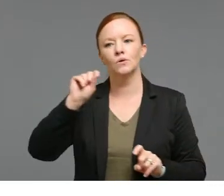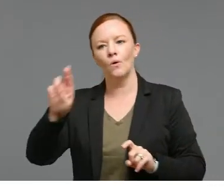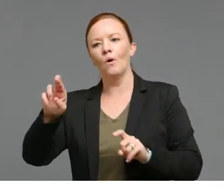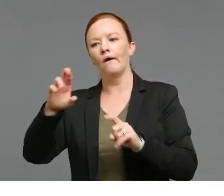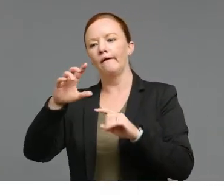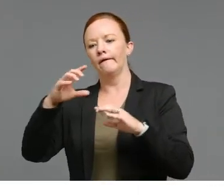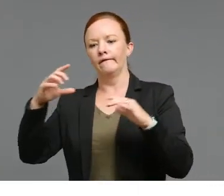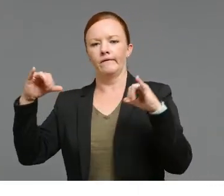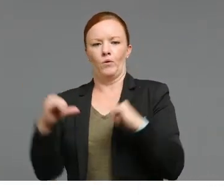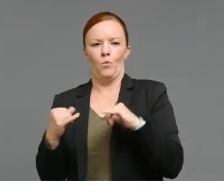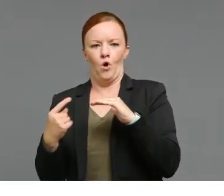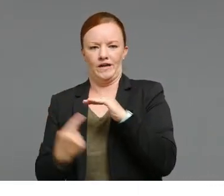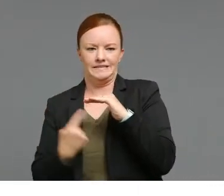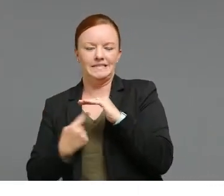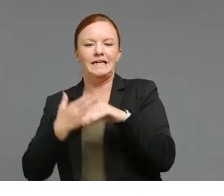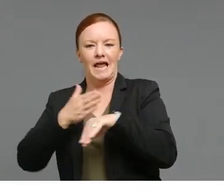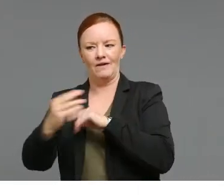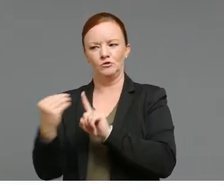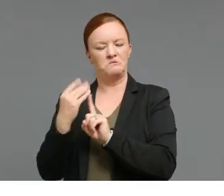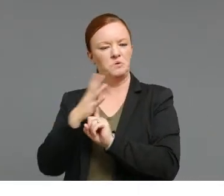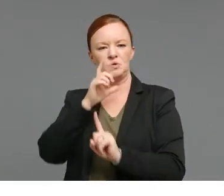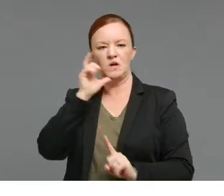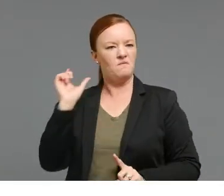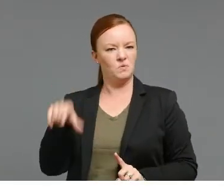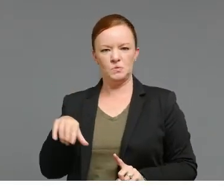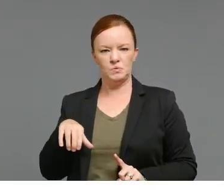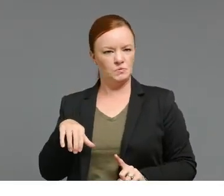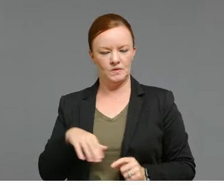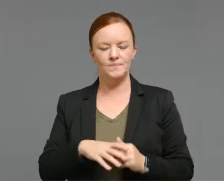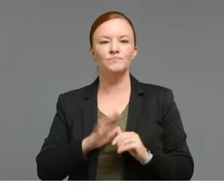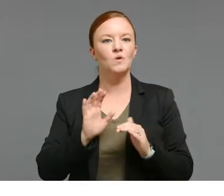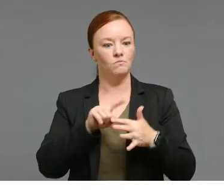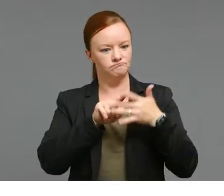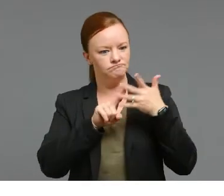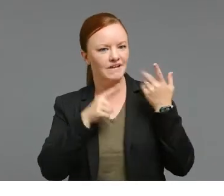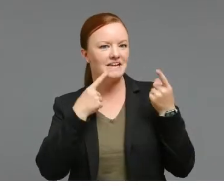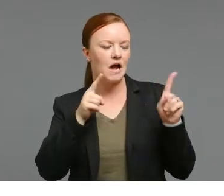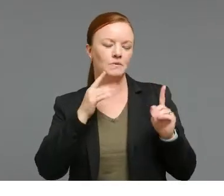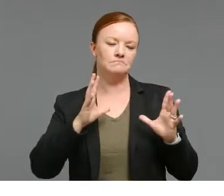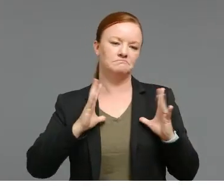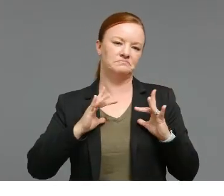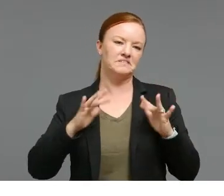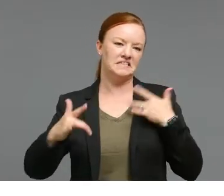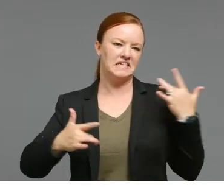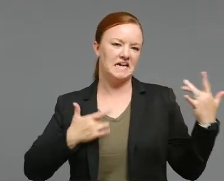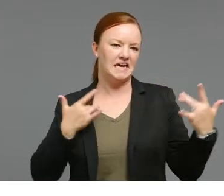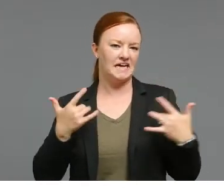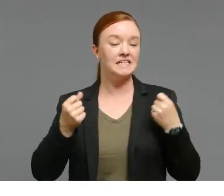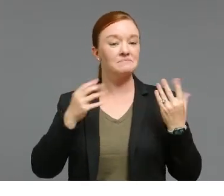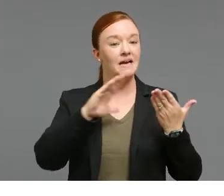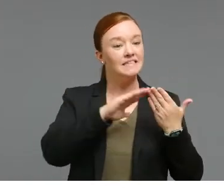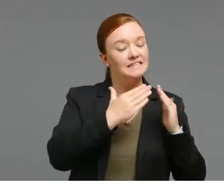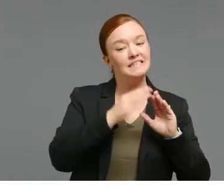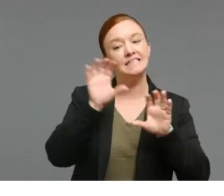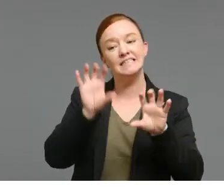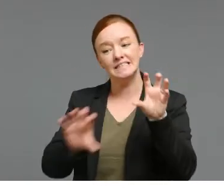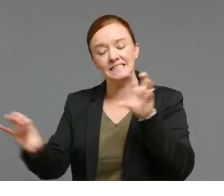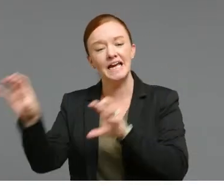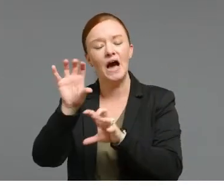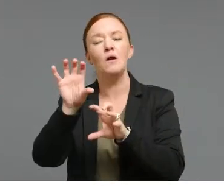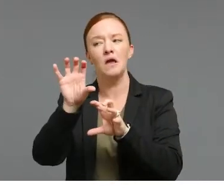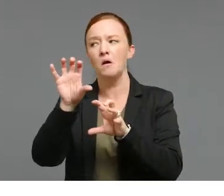So these were very exciting announcements. And we've seen a lot of local jurisdictions follow suit